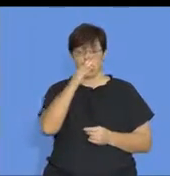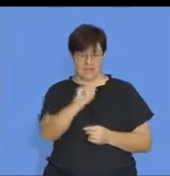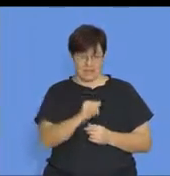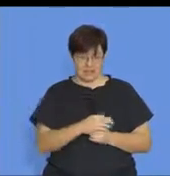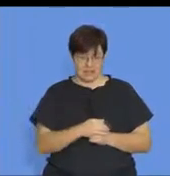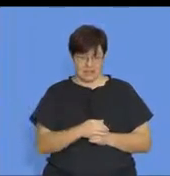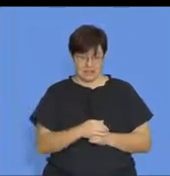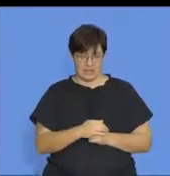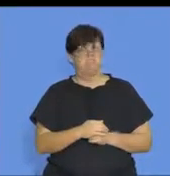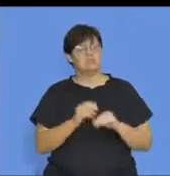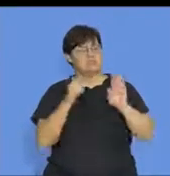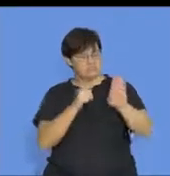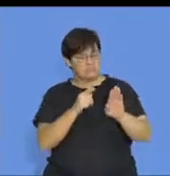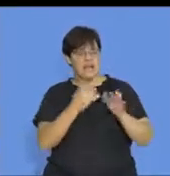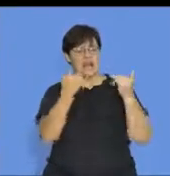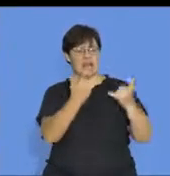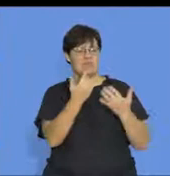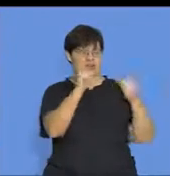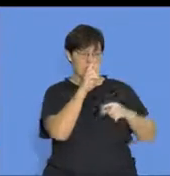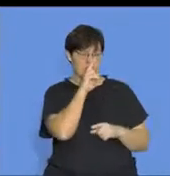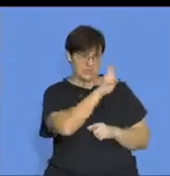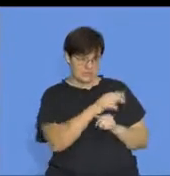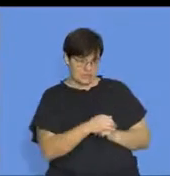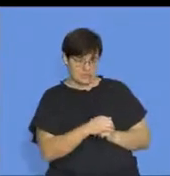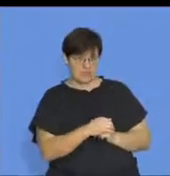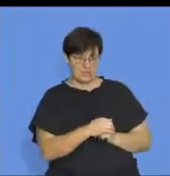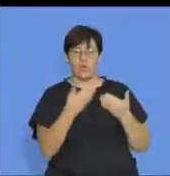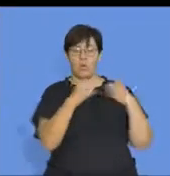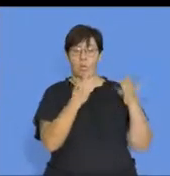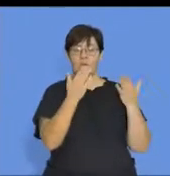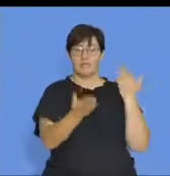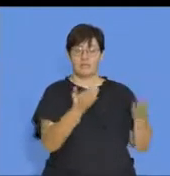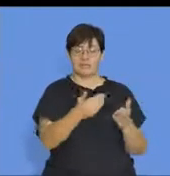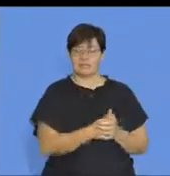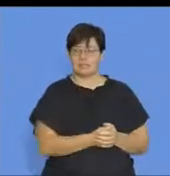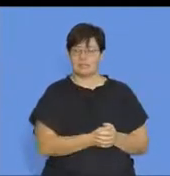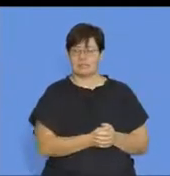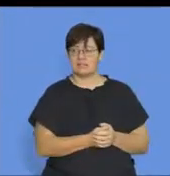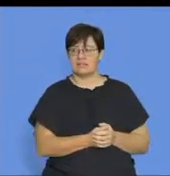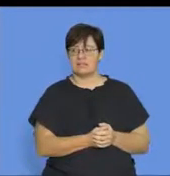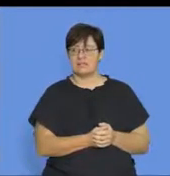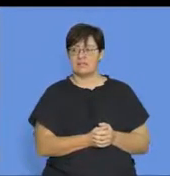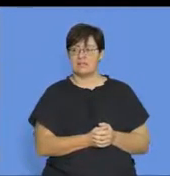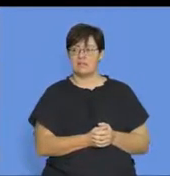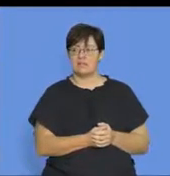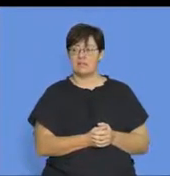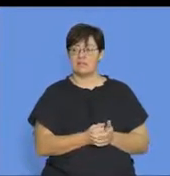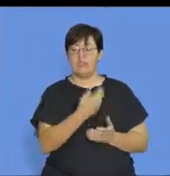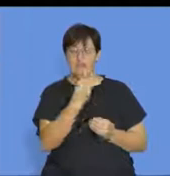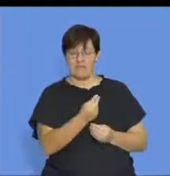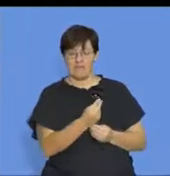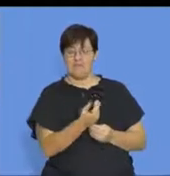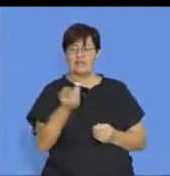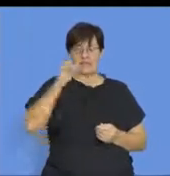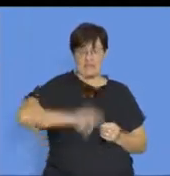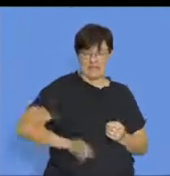his current account. So we've got an opening balance, right, current account. Then we've got the salary